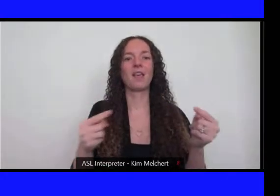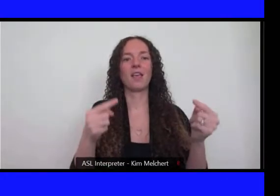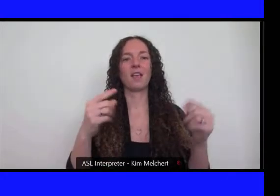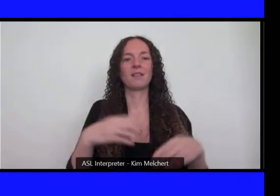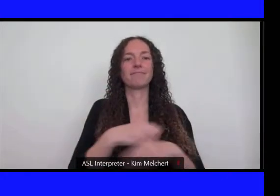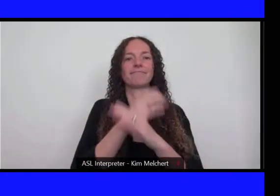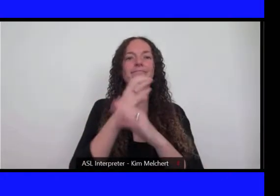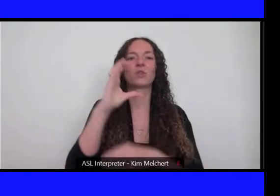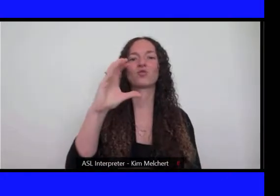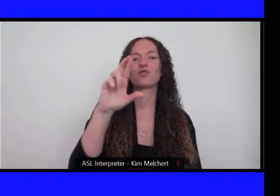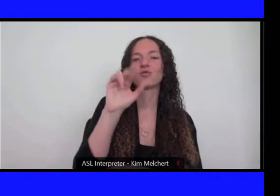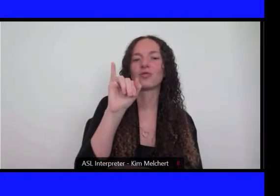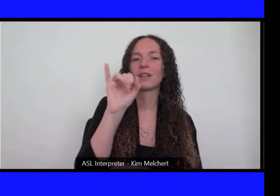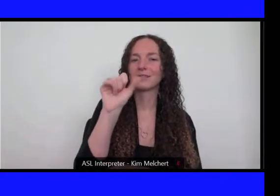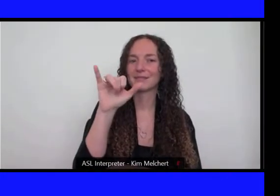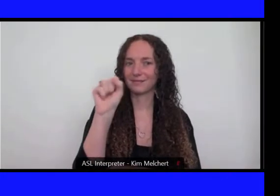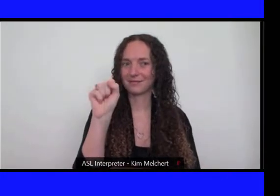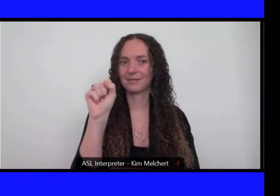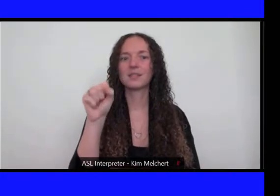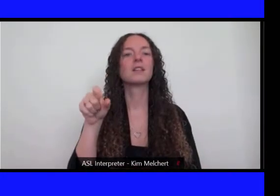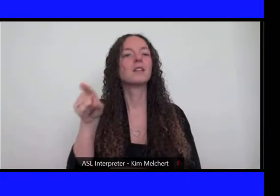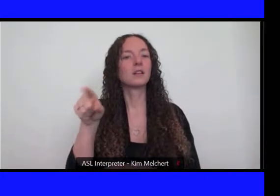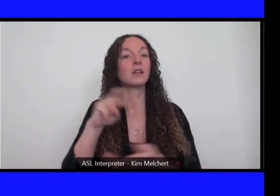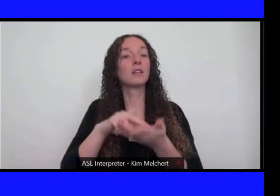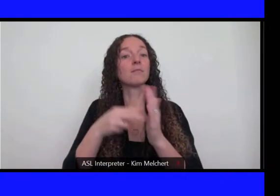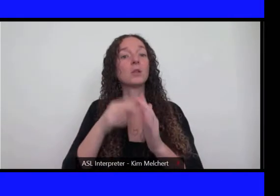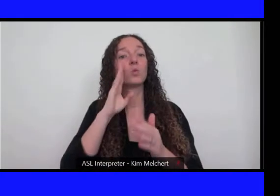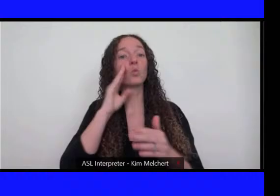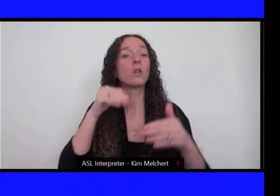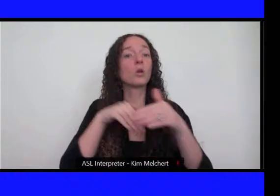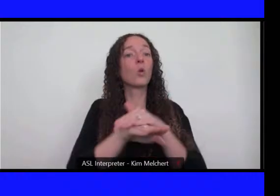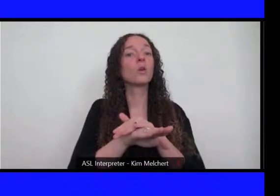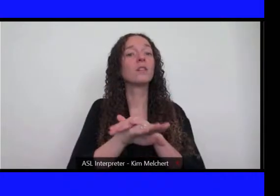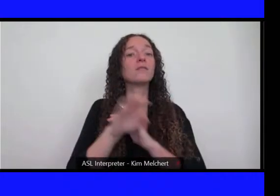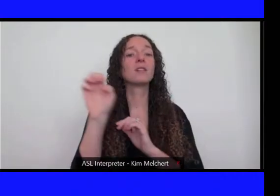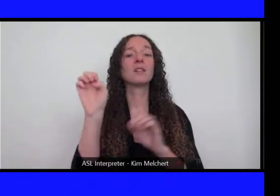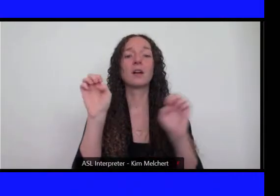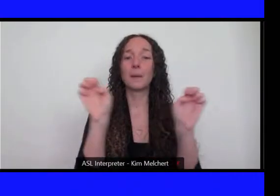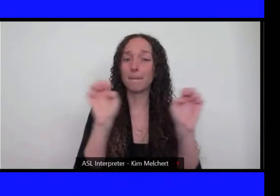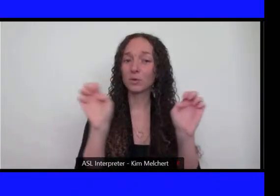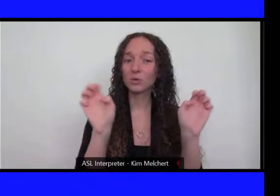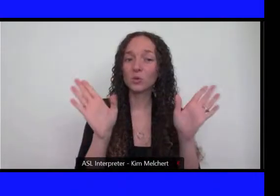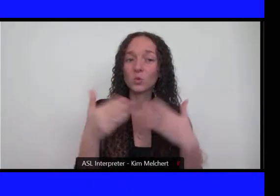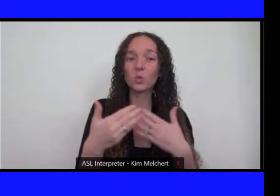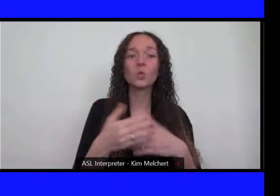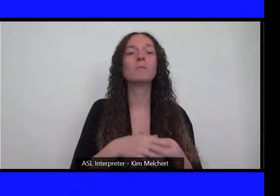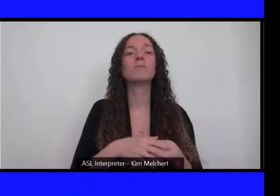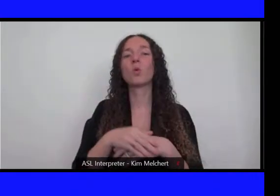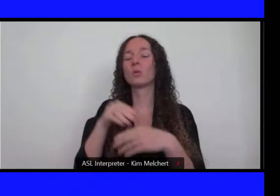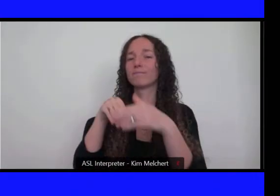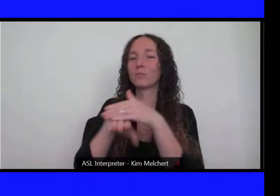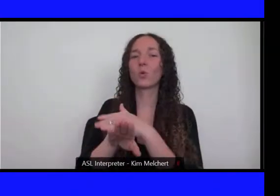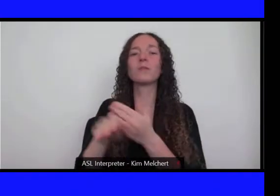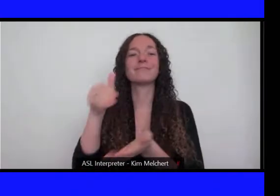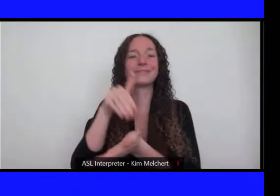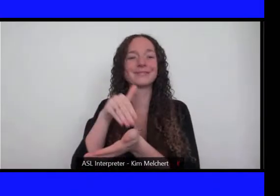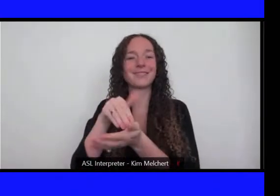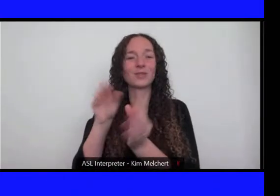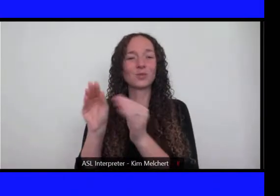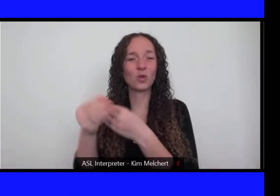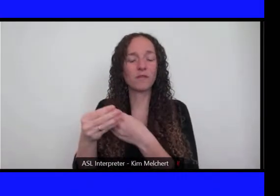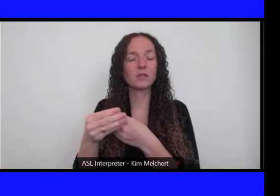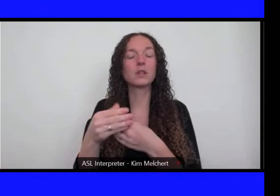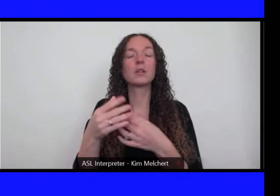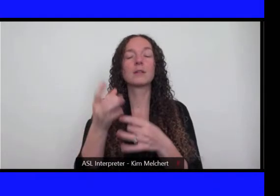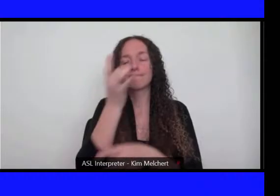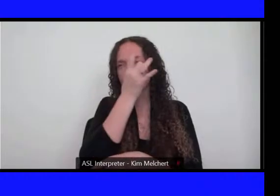But that becomes the most debilitating symptom. And what happens often is that patients will have repeated